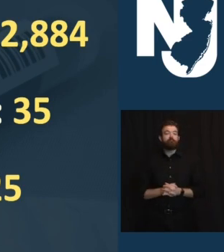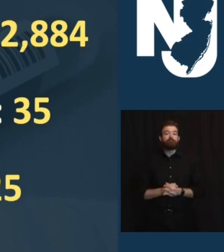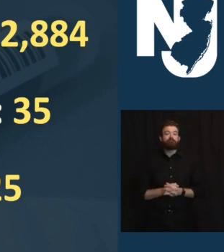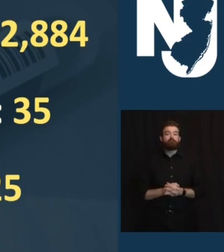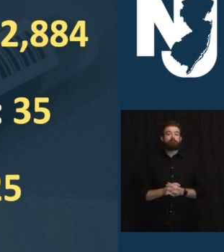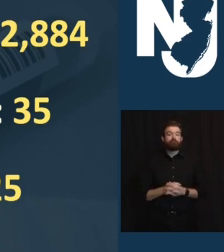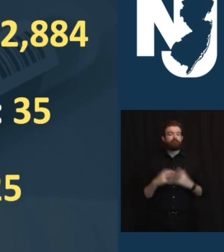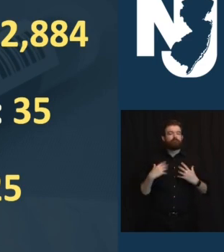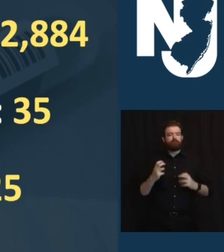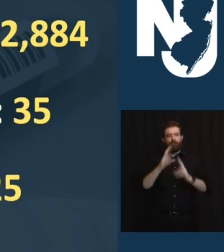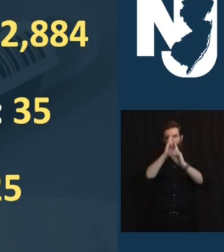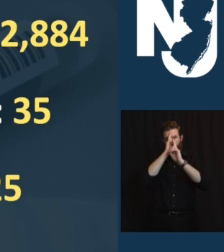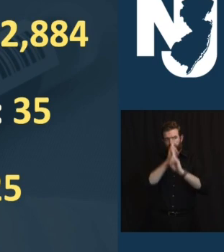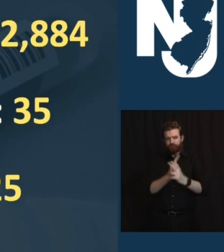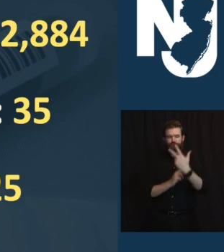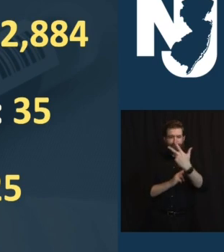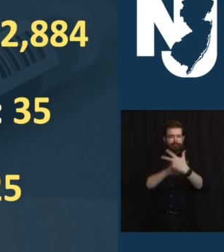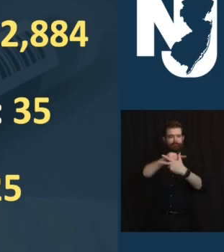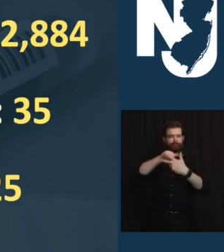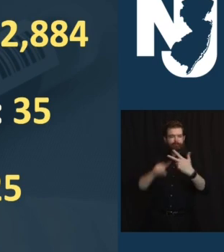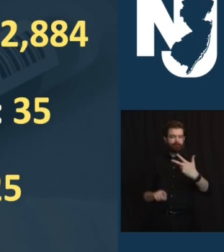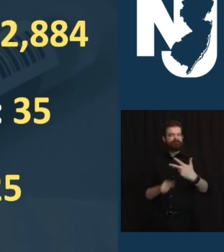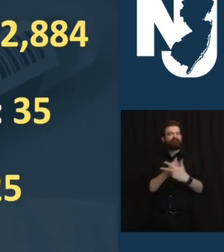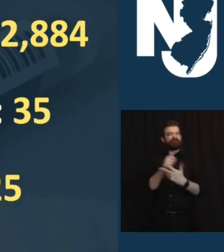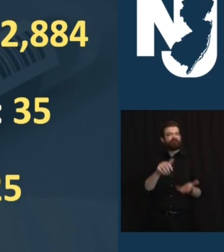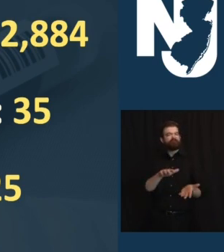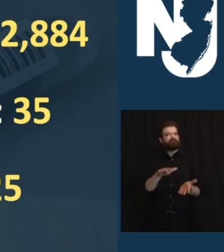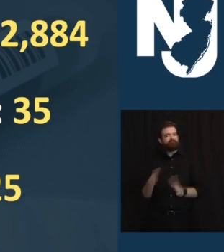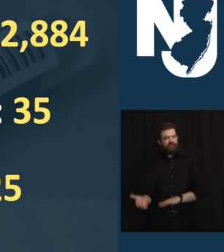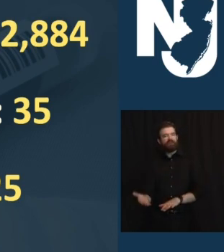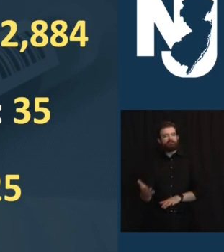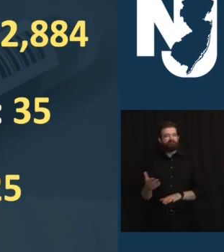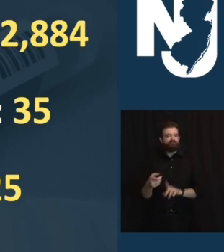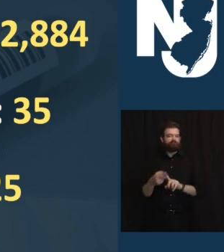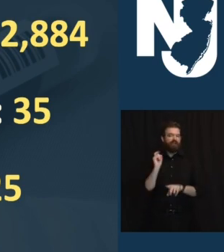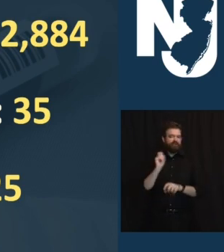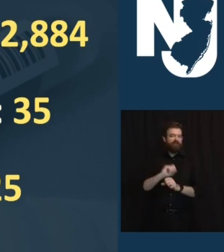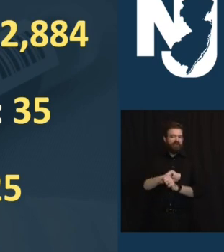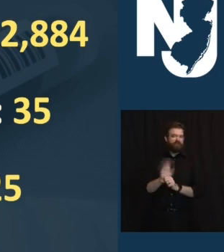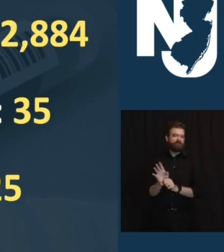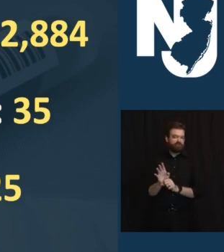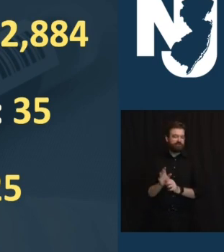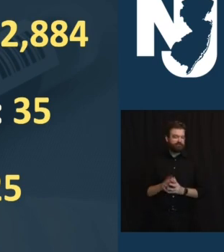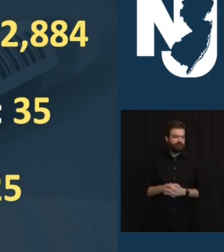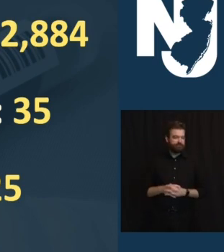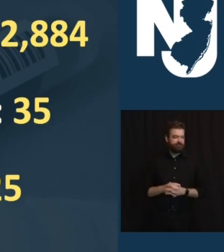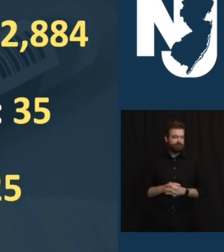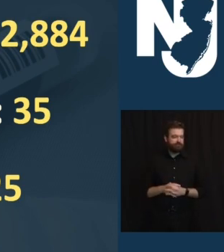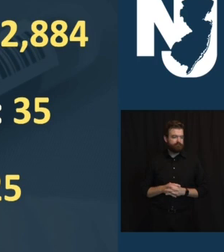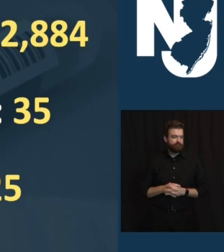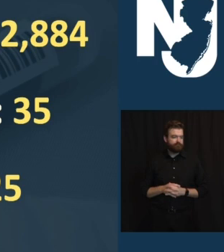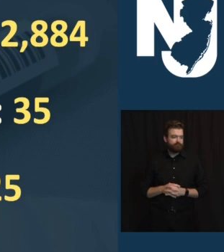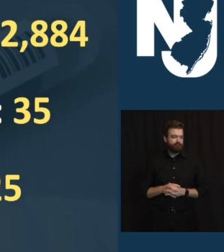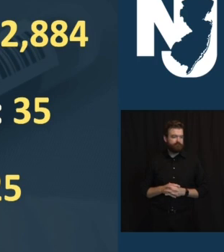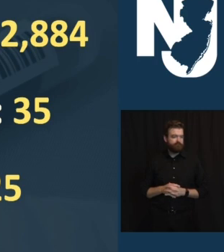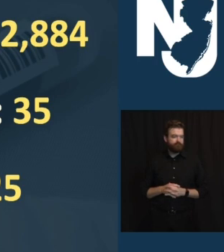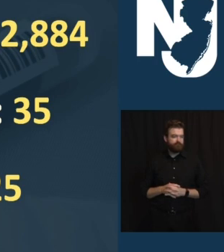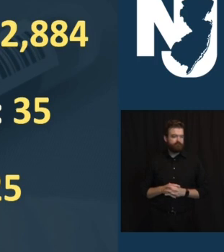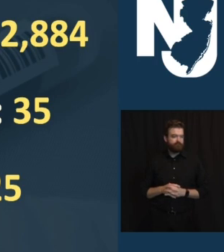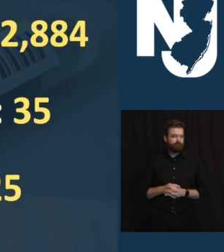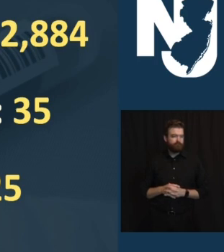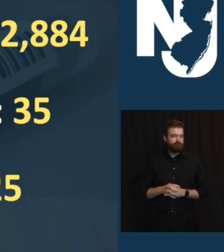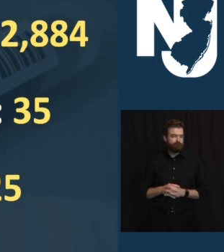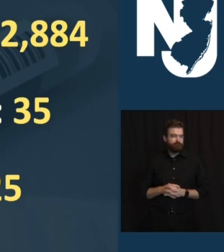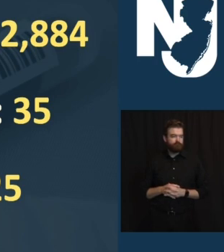several more of the New Jerseyans who have recently left our state and left their lives.